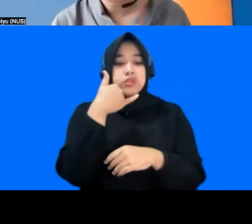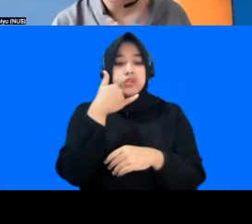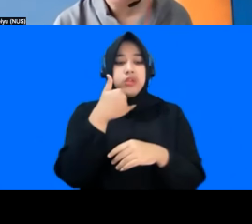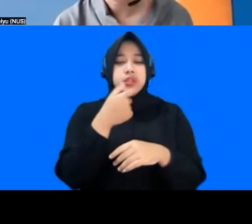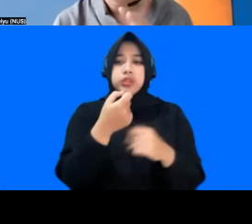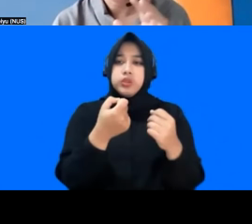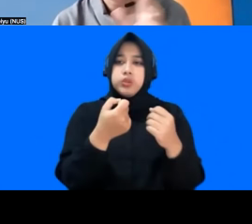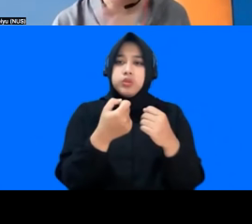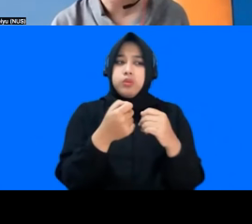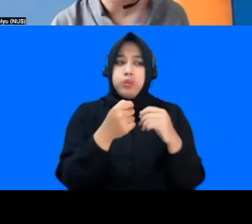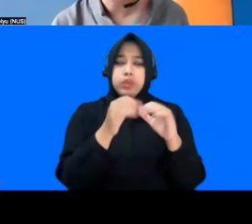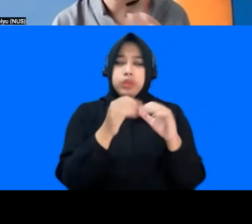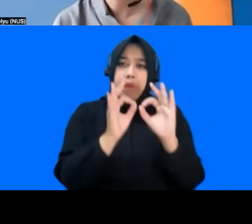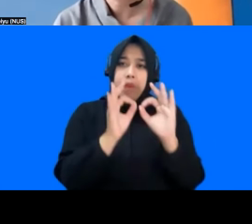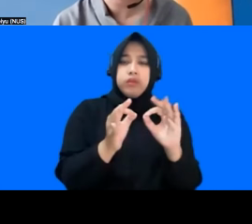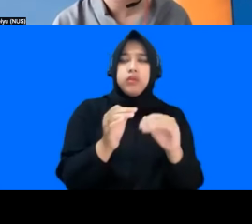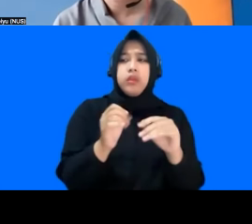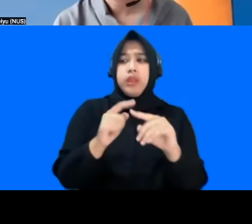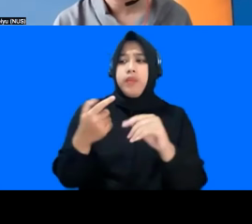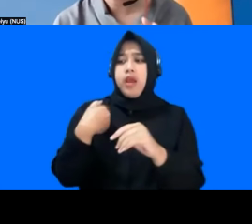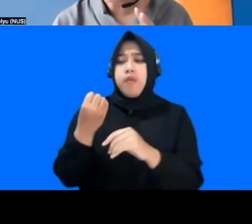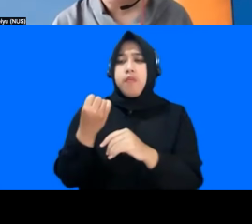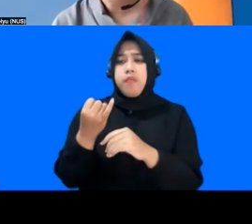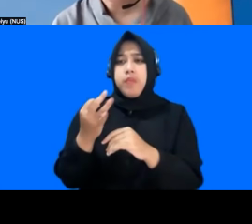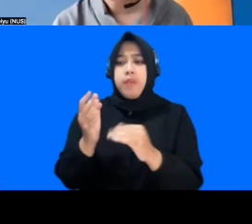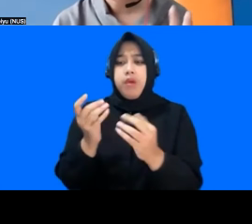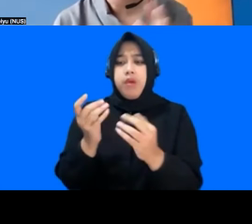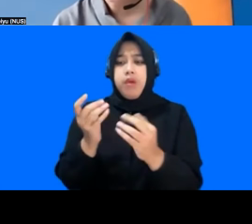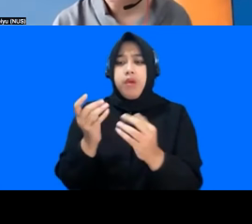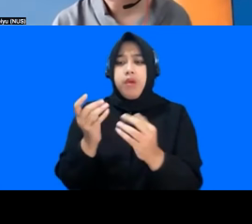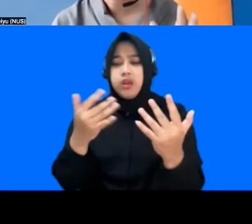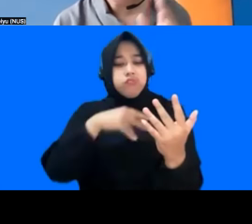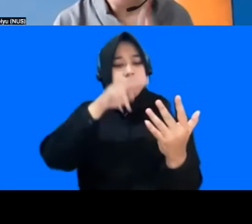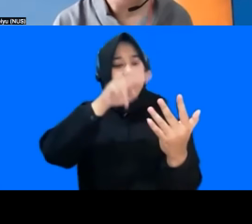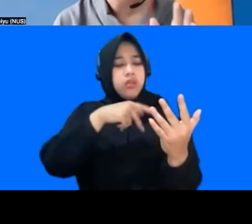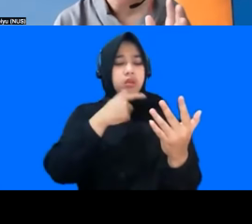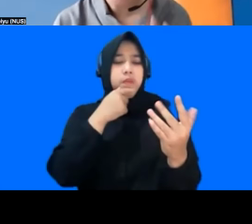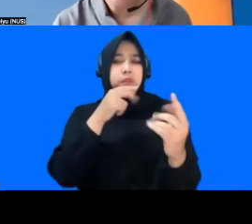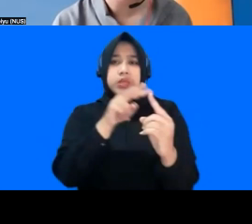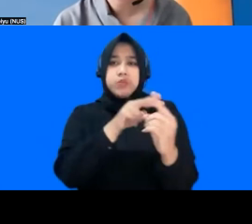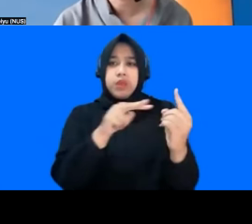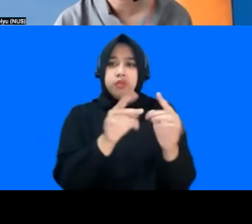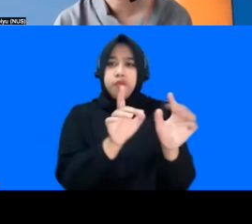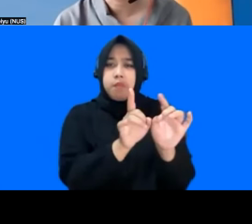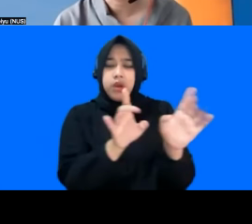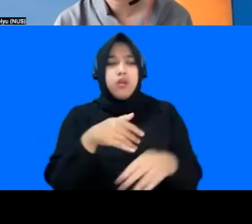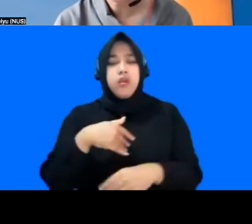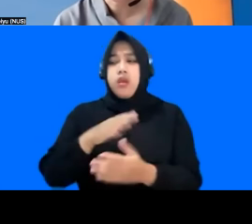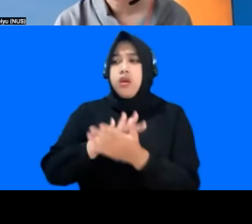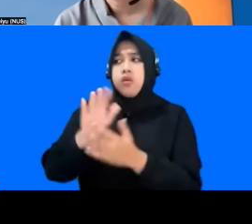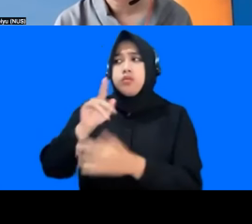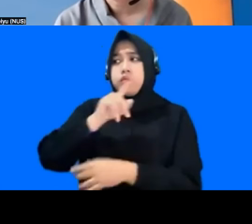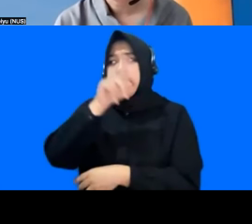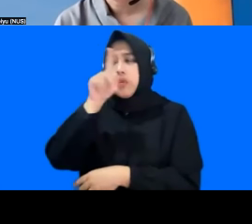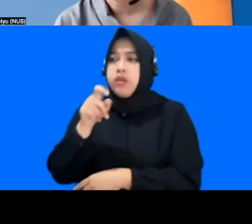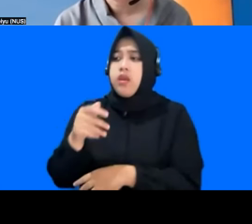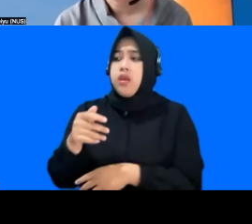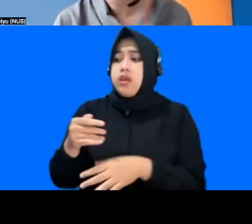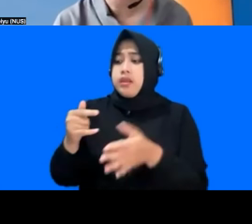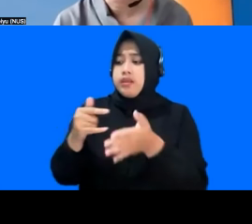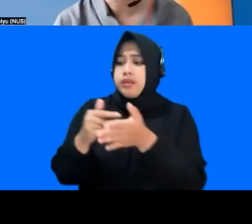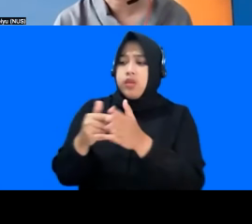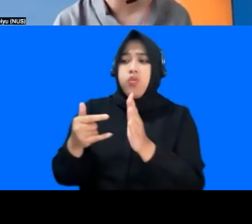population look at the question in a different way. They ask, what's the least disruptive technology we can use to reach the